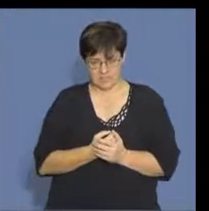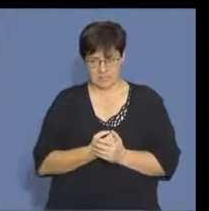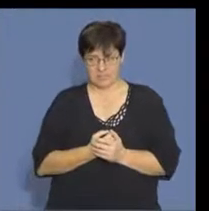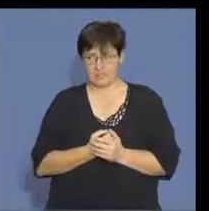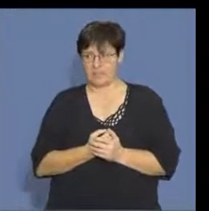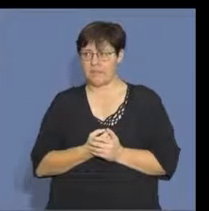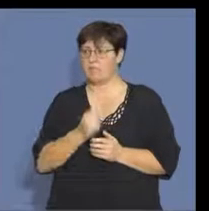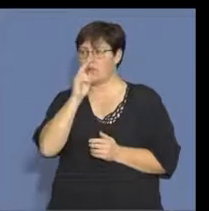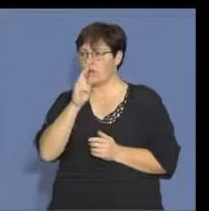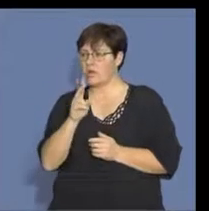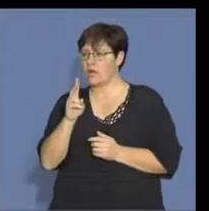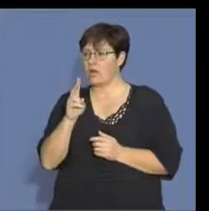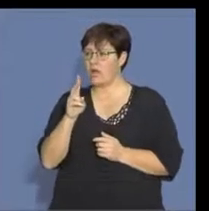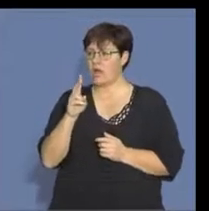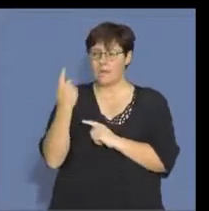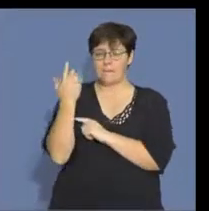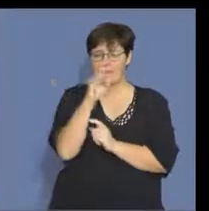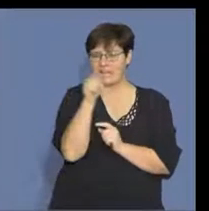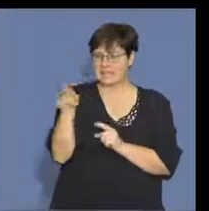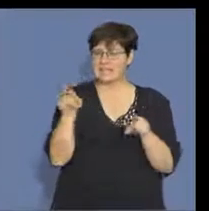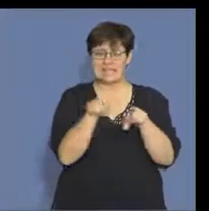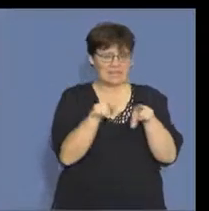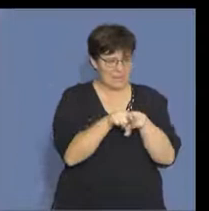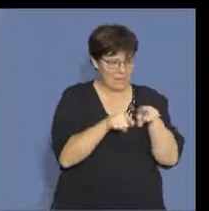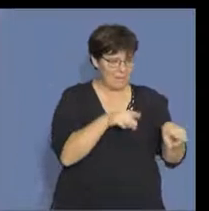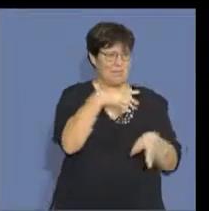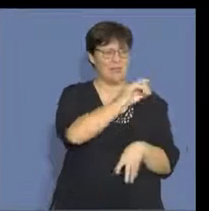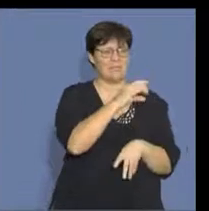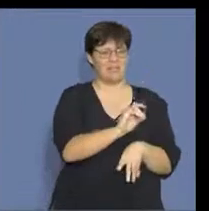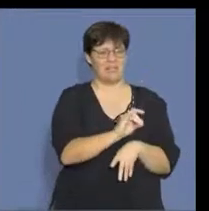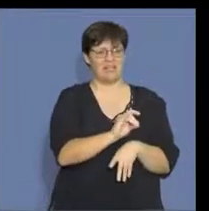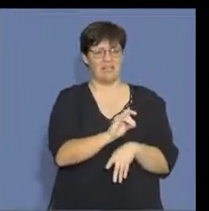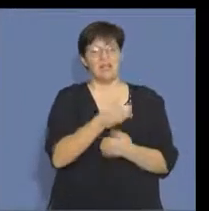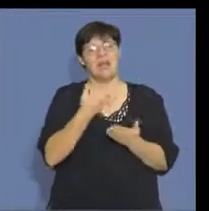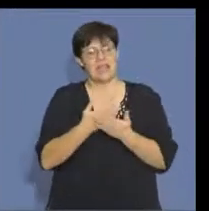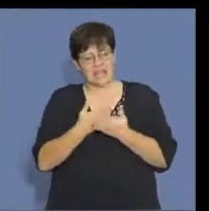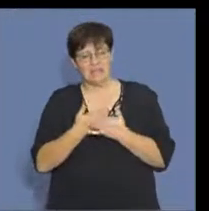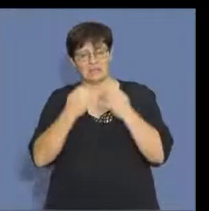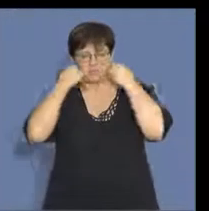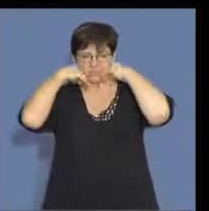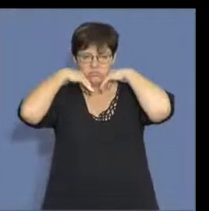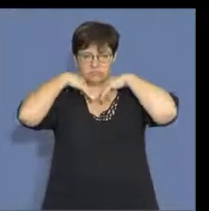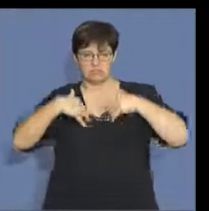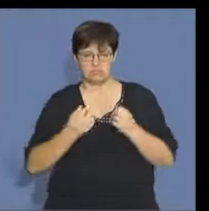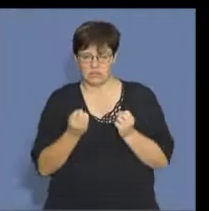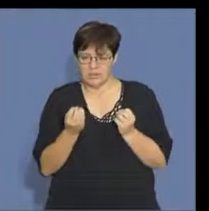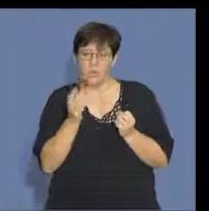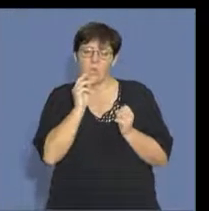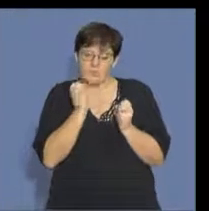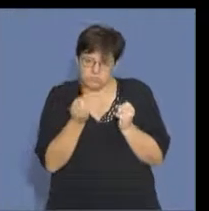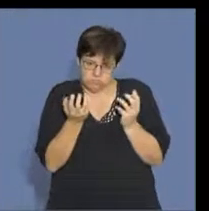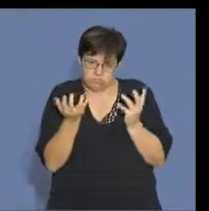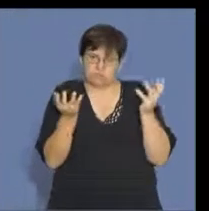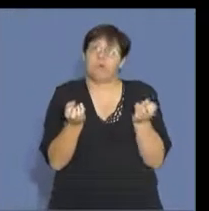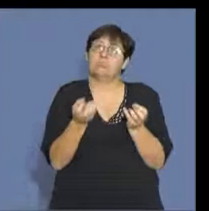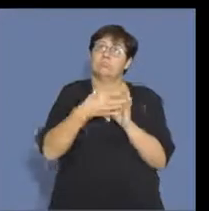metabolism. And if we look at that, both plants as well as animals have the ability to respire. The concept of cellular